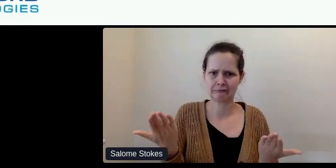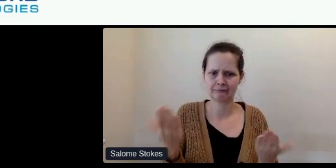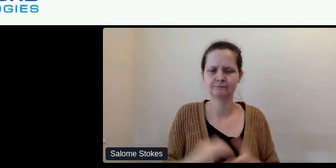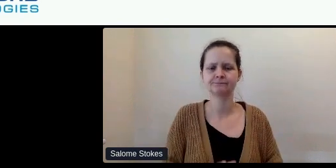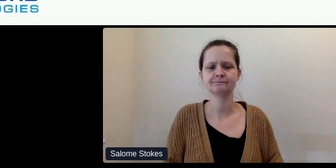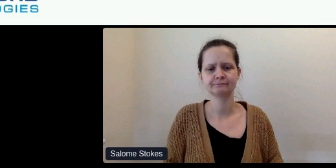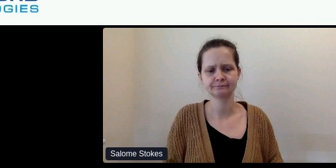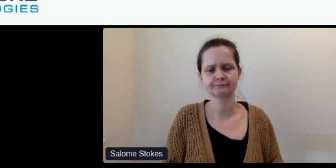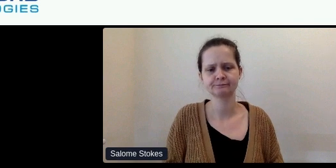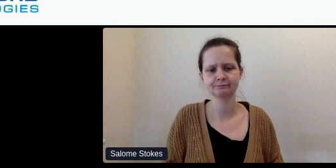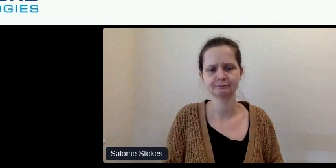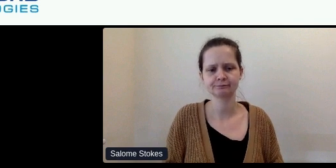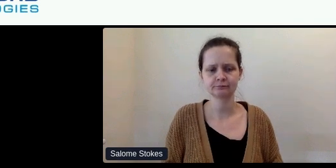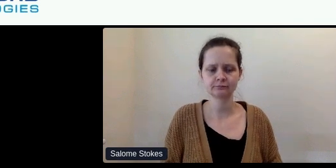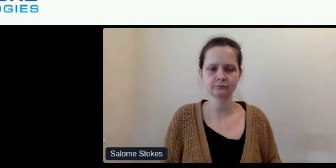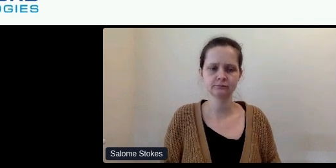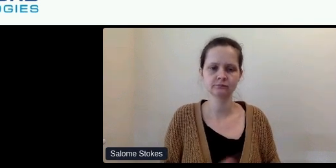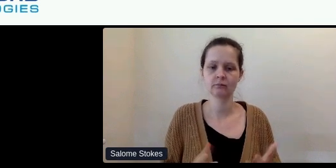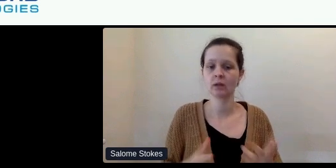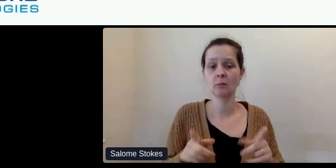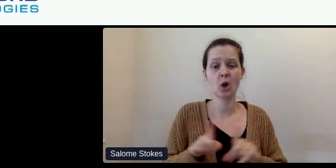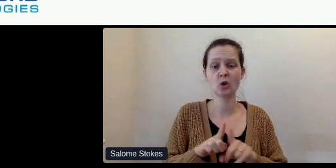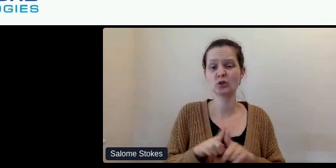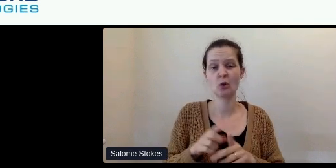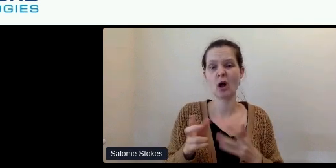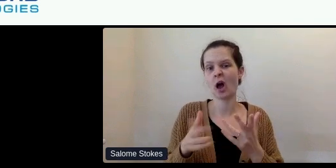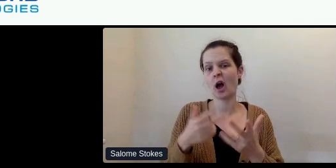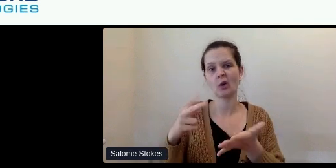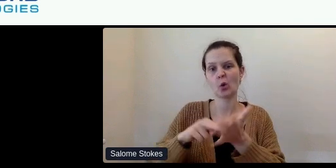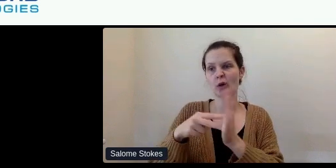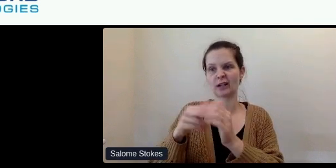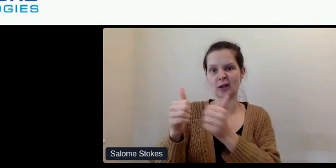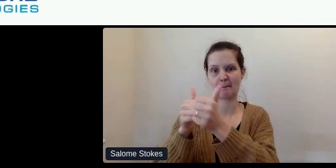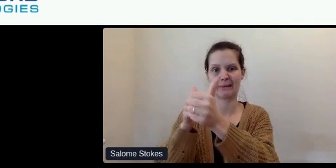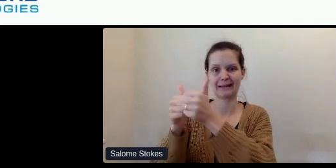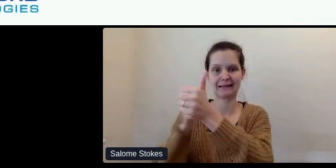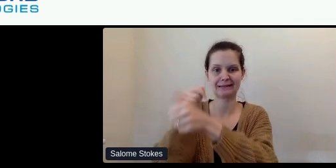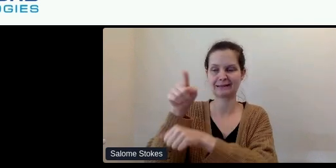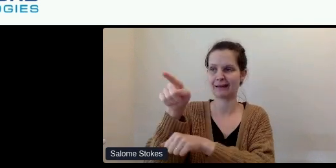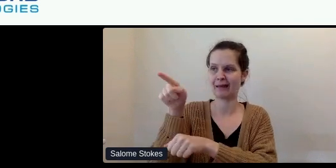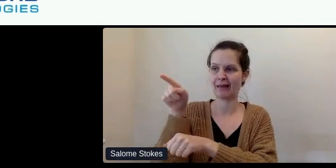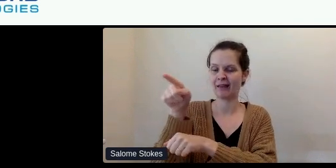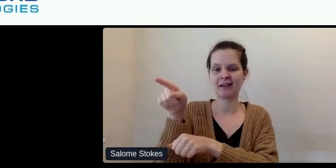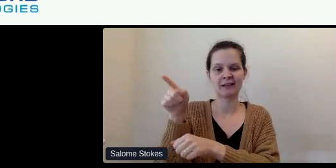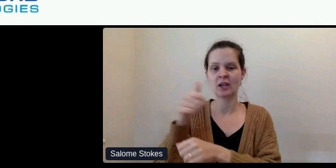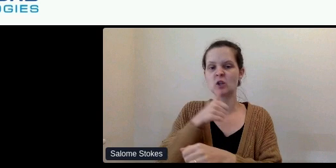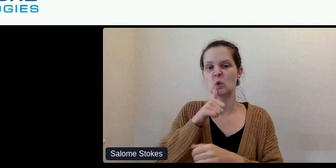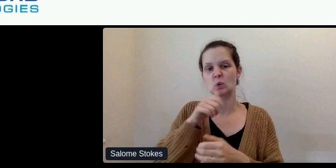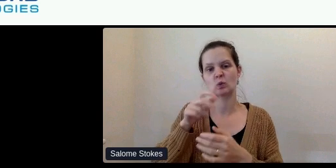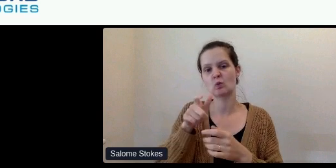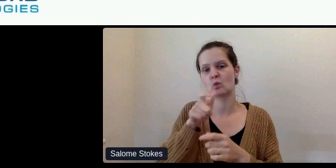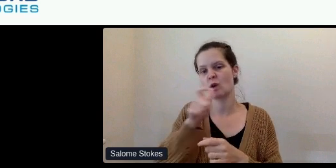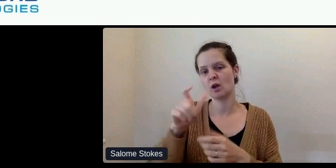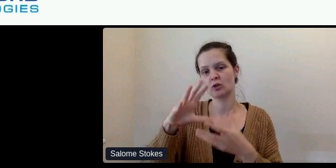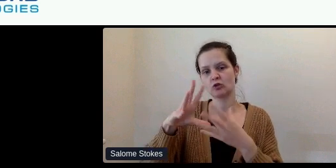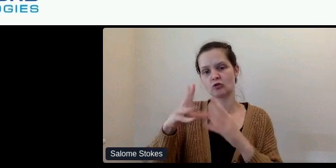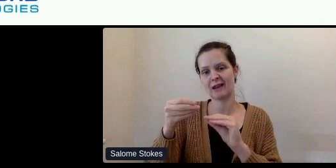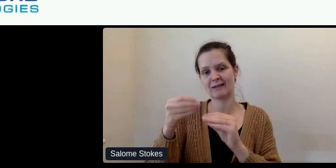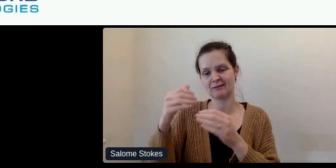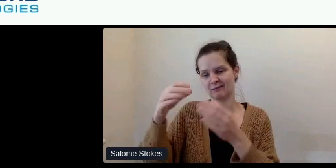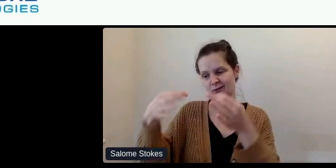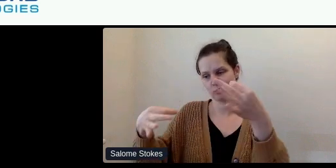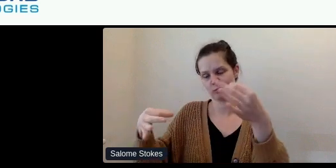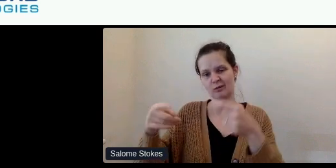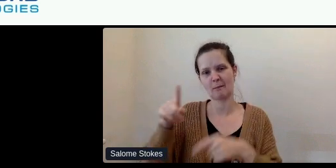within organizations as well, where Word is the tool that's normally used to create documents for internal use.